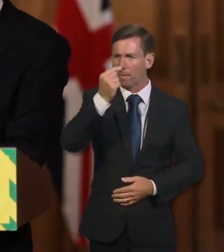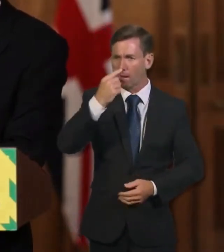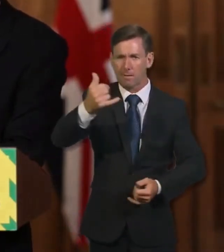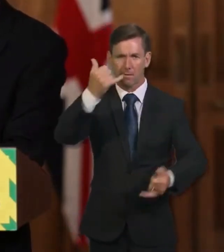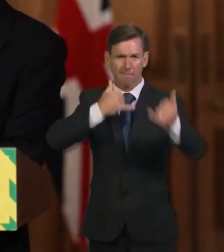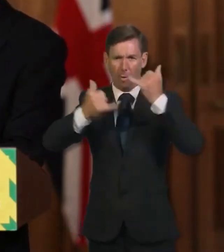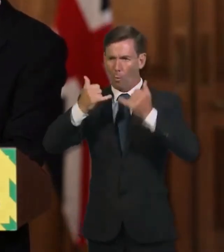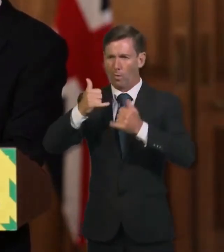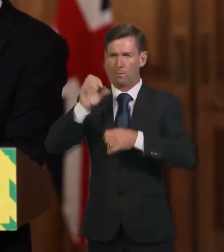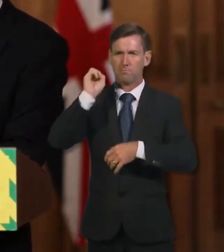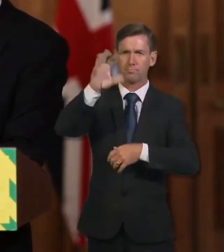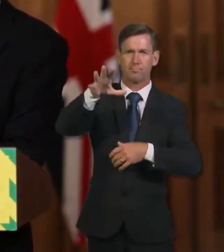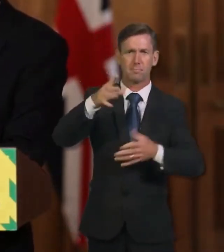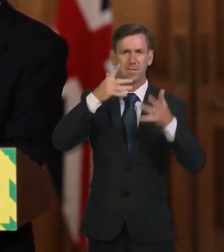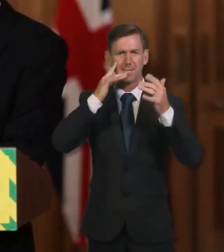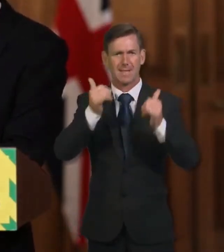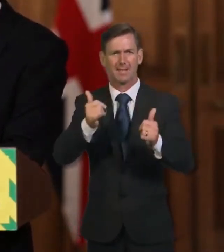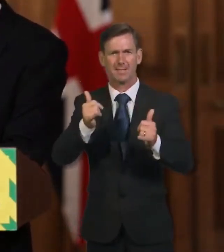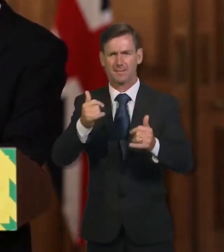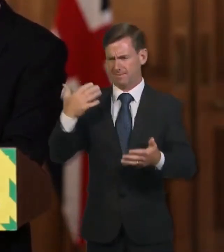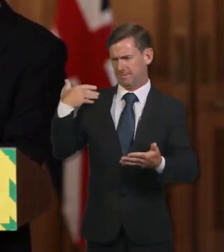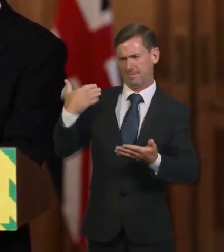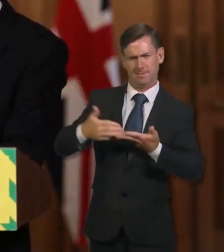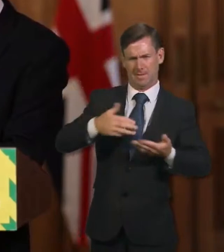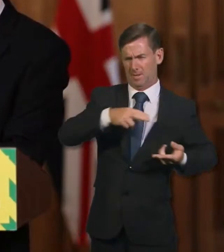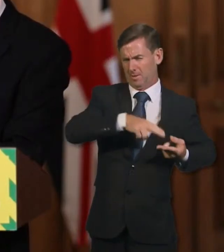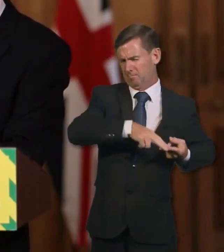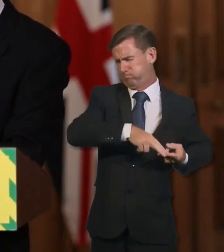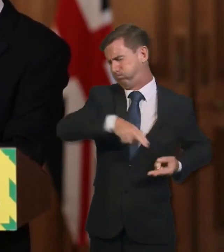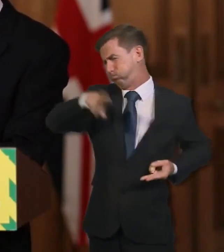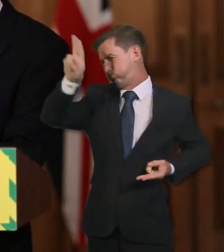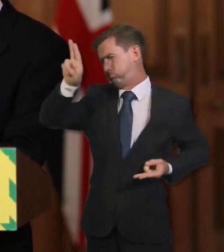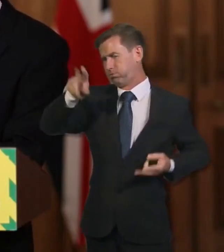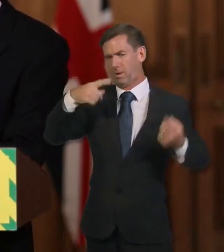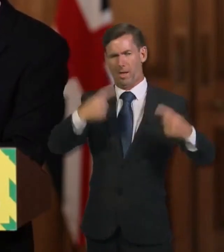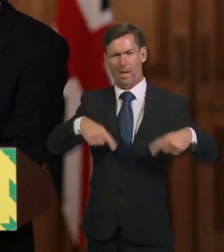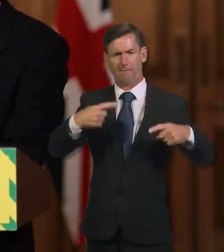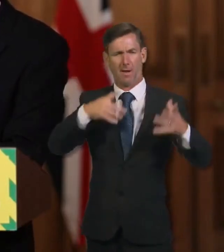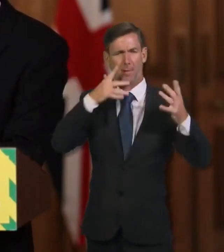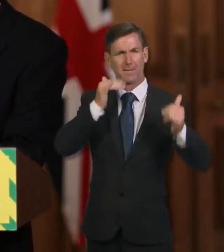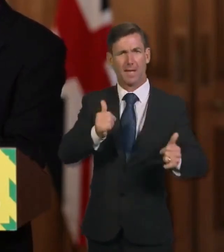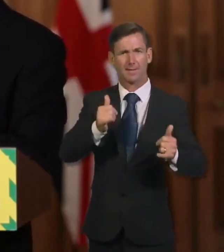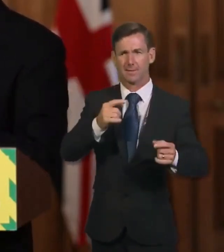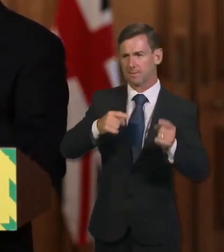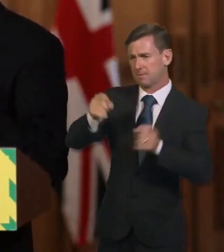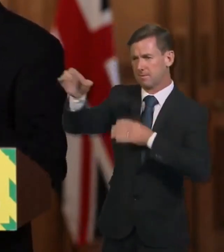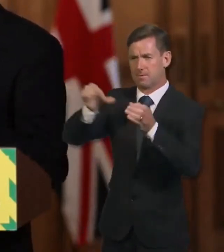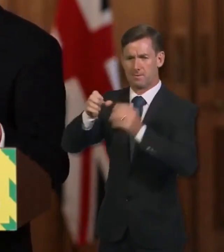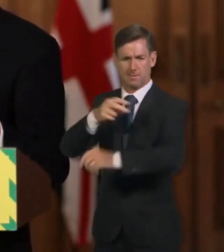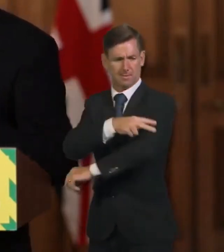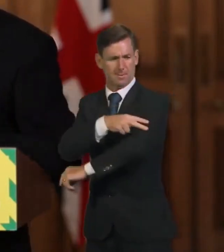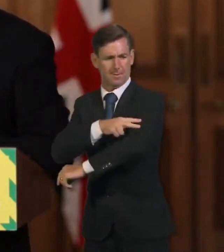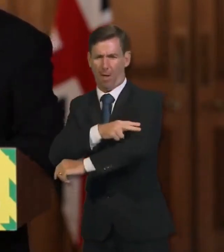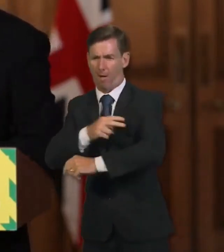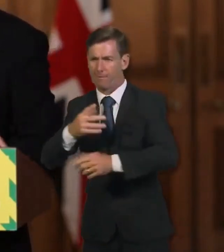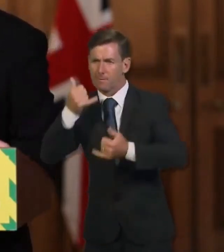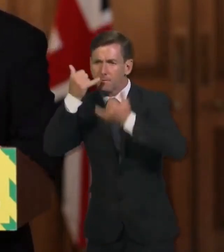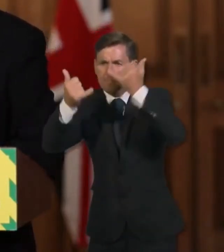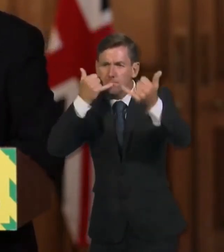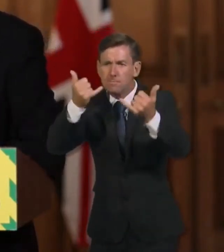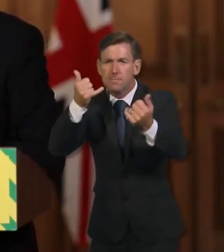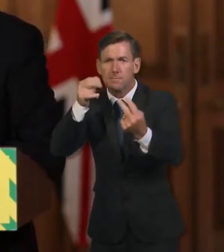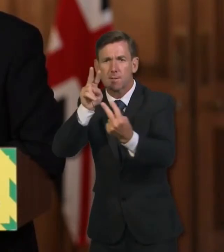up the numbers. We've ramped up the testing and tracing capacity. That's why we've introduced test and tracers. We've got